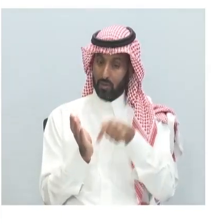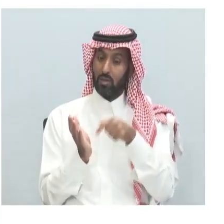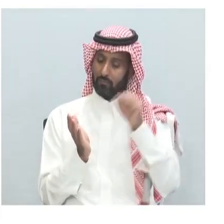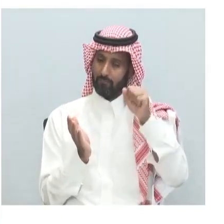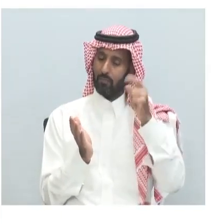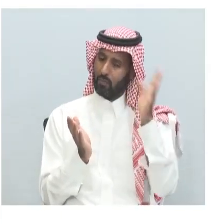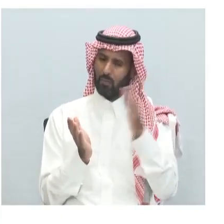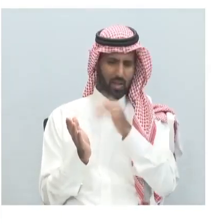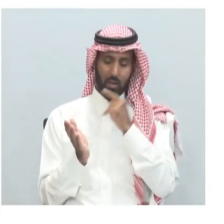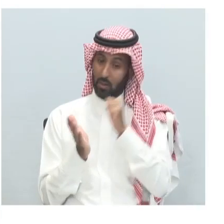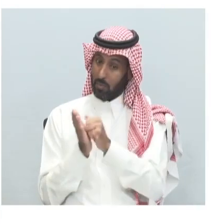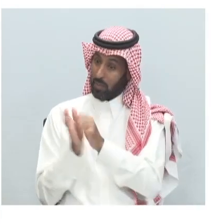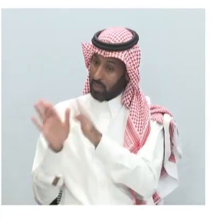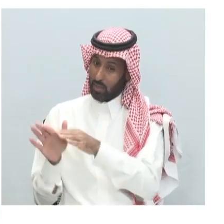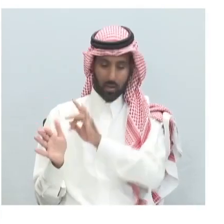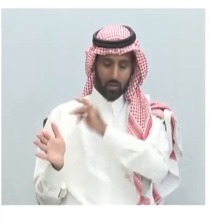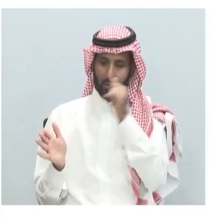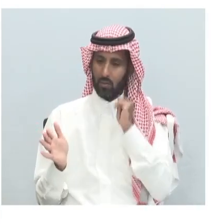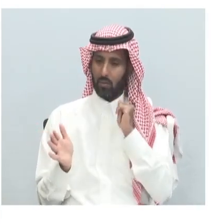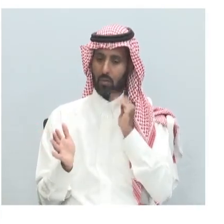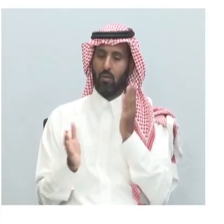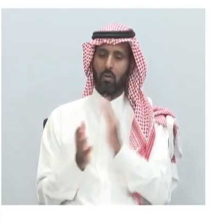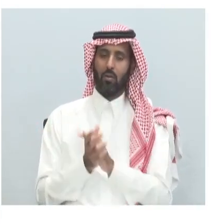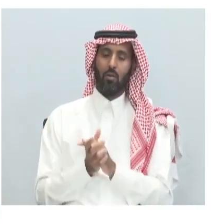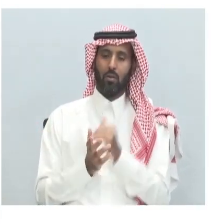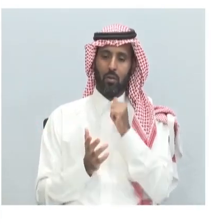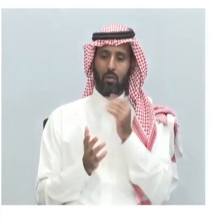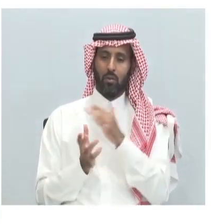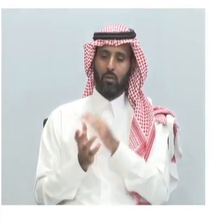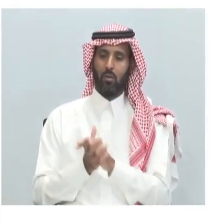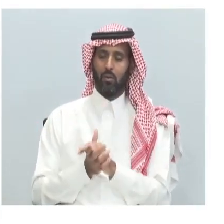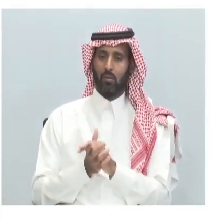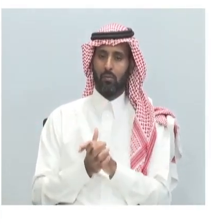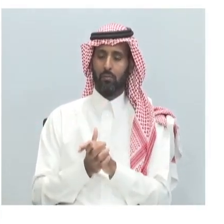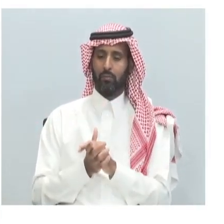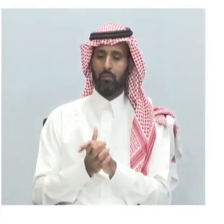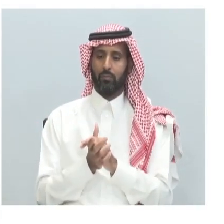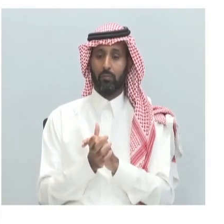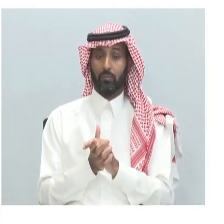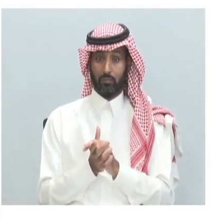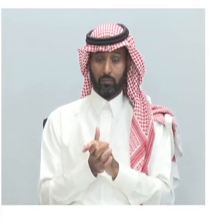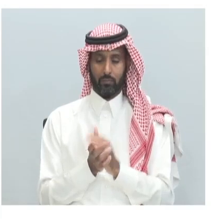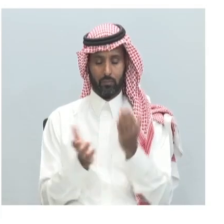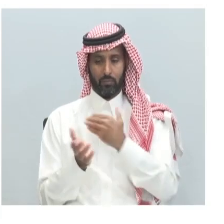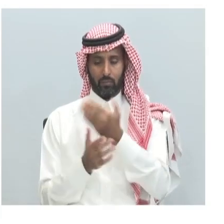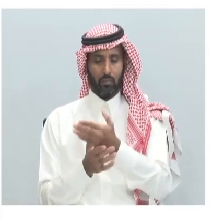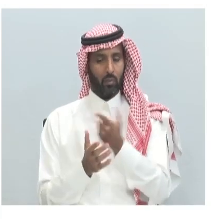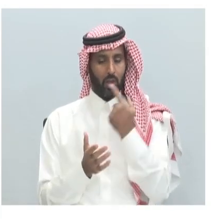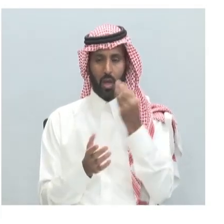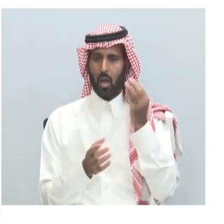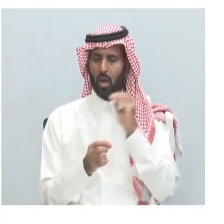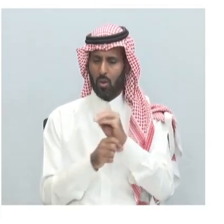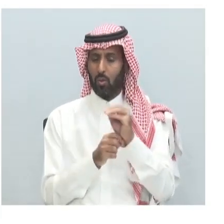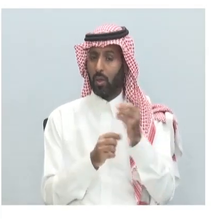If you're not at school now, you will choose no. Okay, so if you're in the school, you will choose yes. Okay, what you've learned